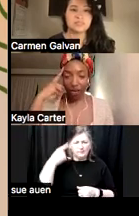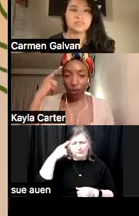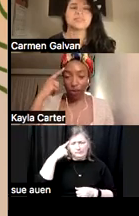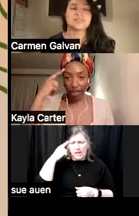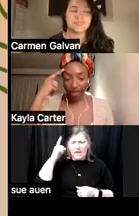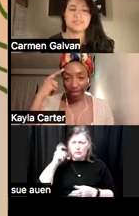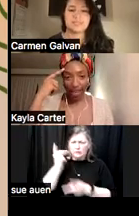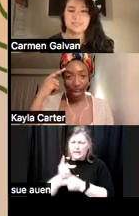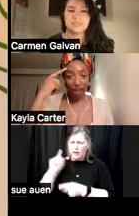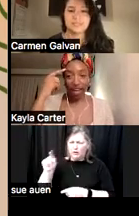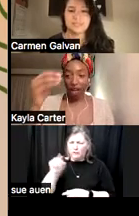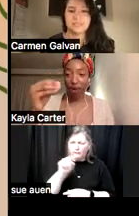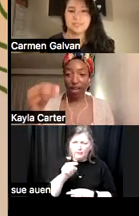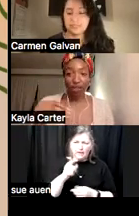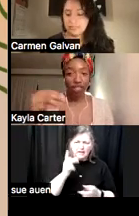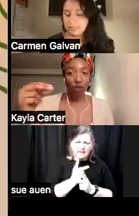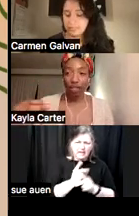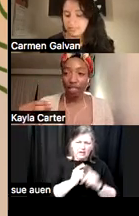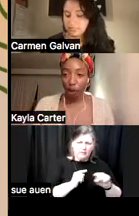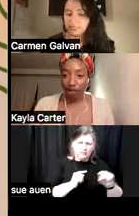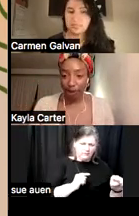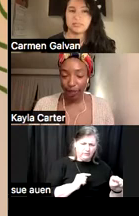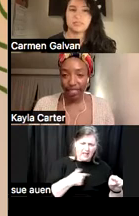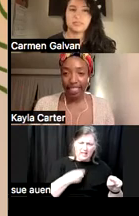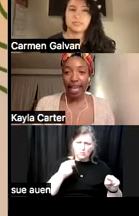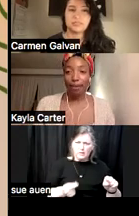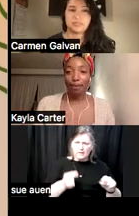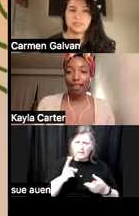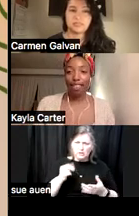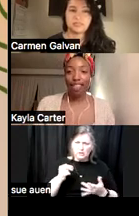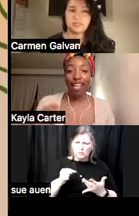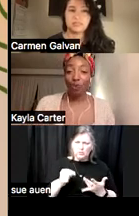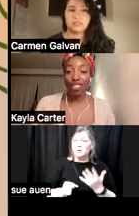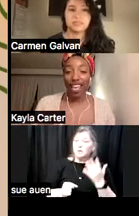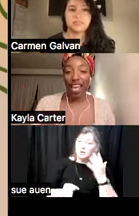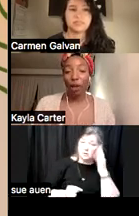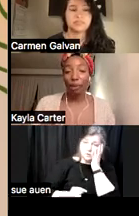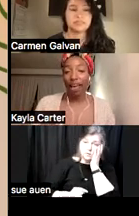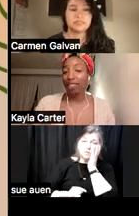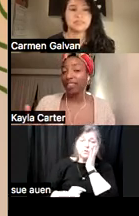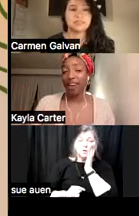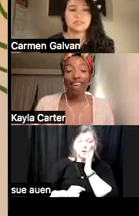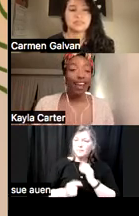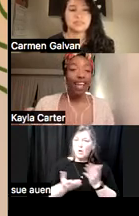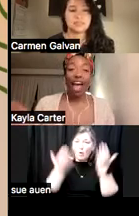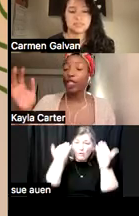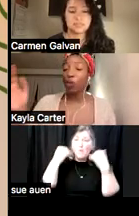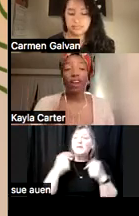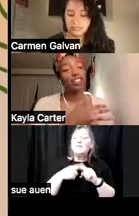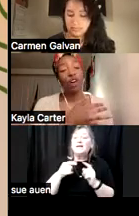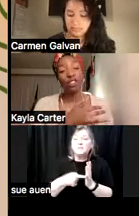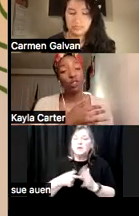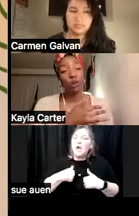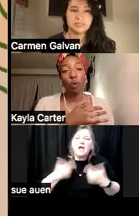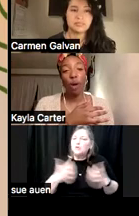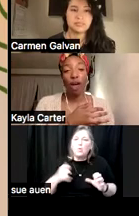care of? What do I need to take care of? And how do I do that as quickly as possible? And that's once again going back to the fact that I don't want